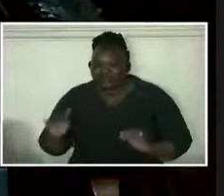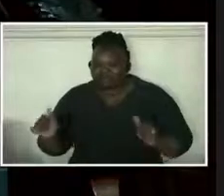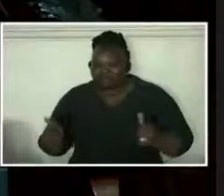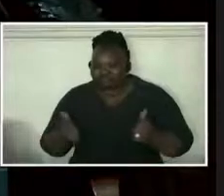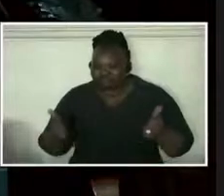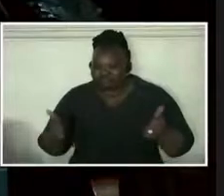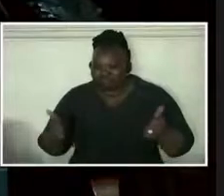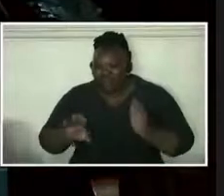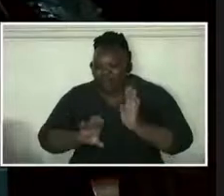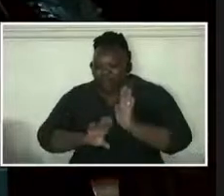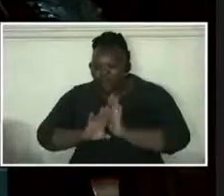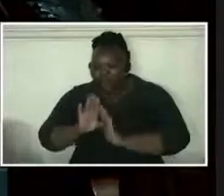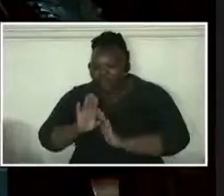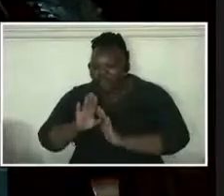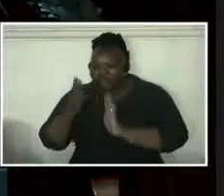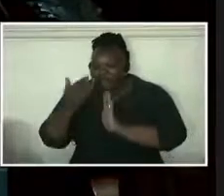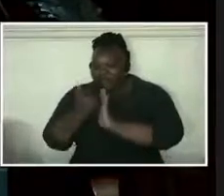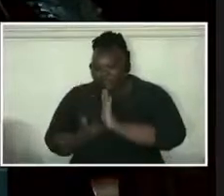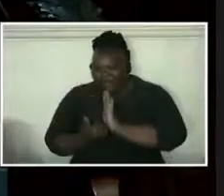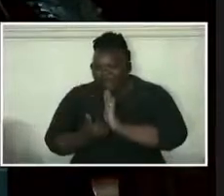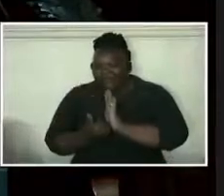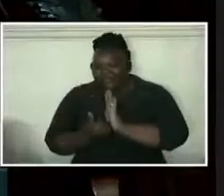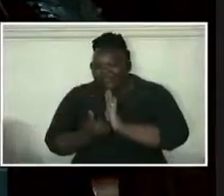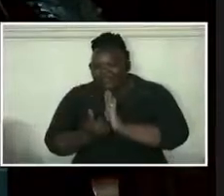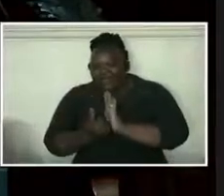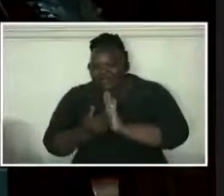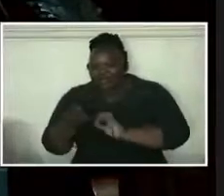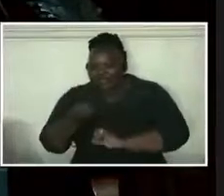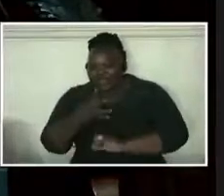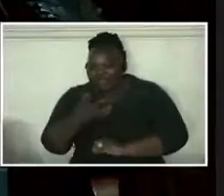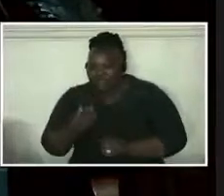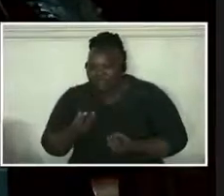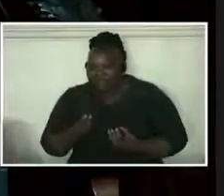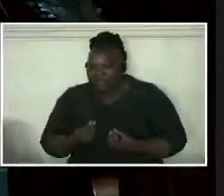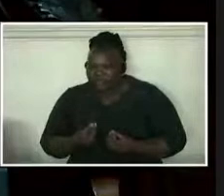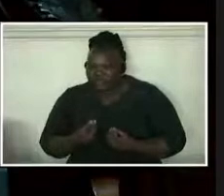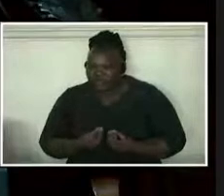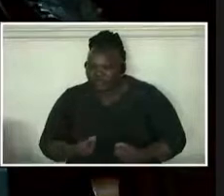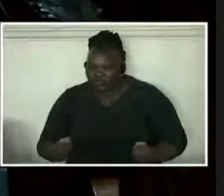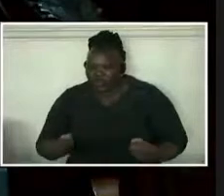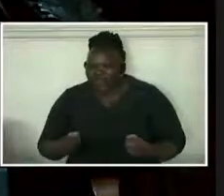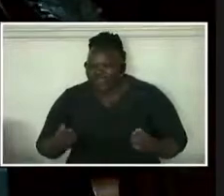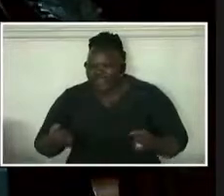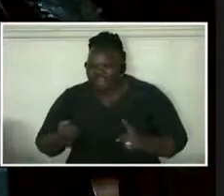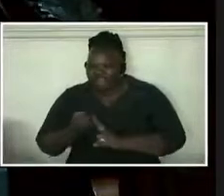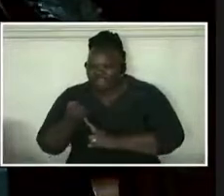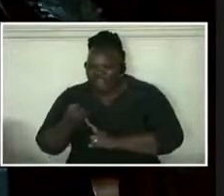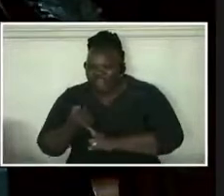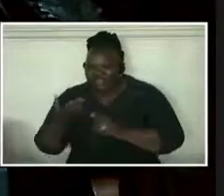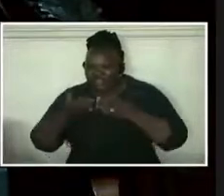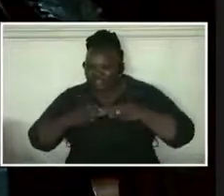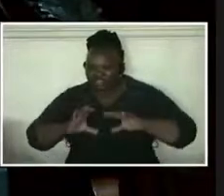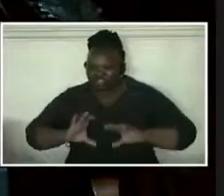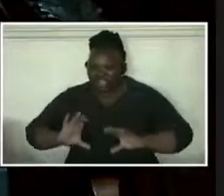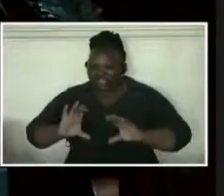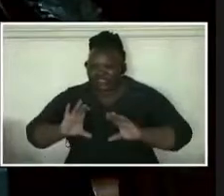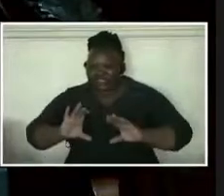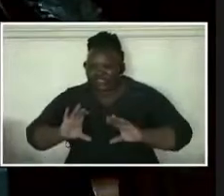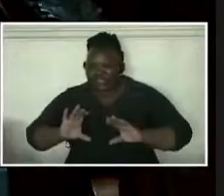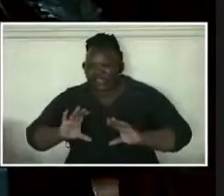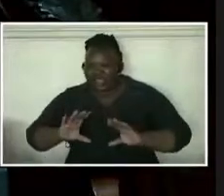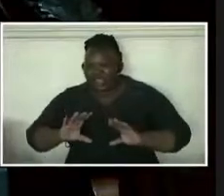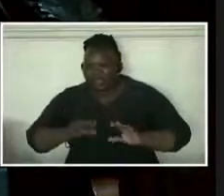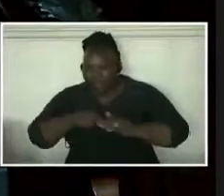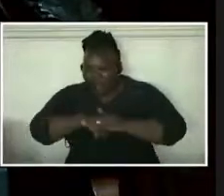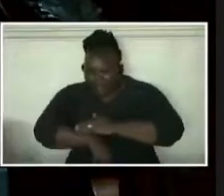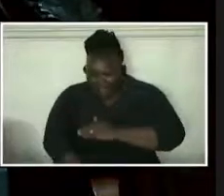and promoting programs and strategies to give children a fighting chance of survival at childbirth and